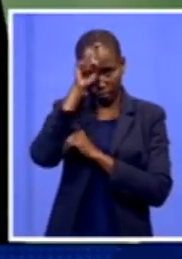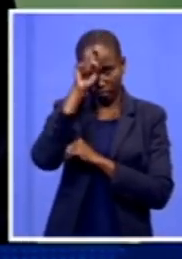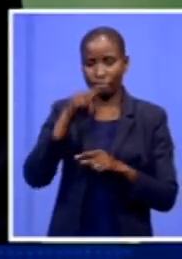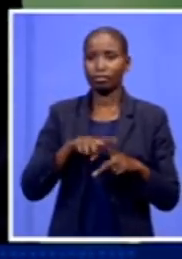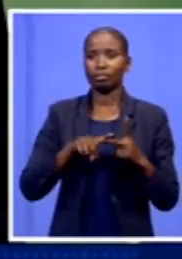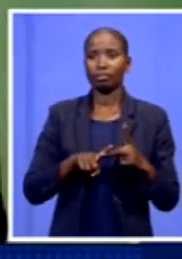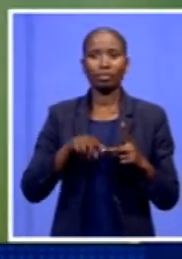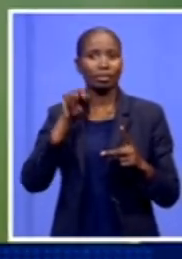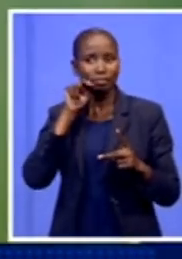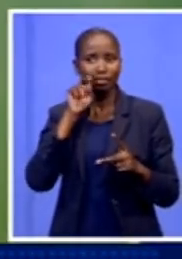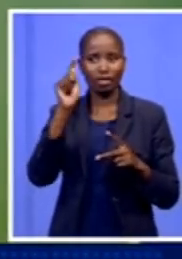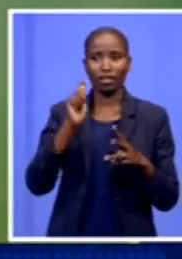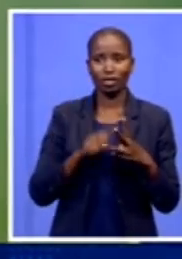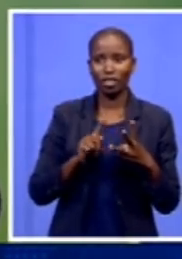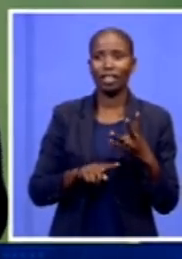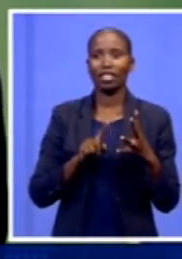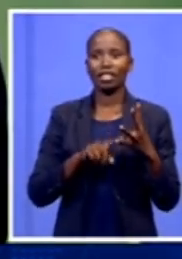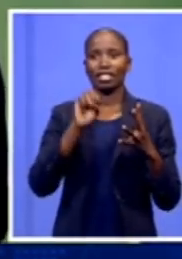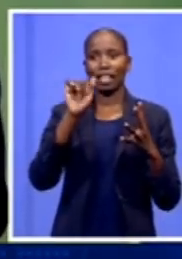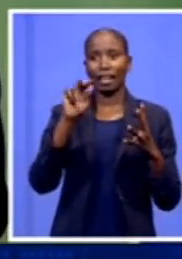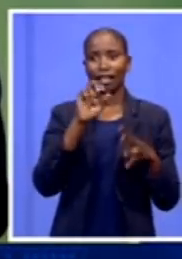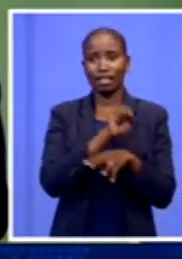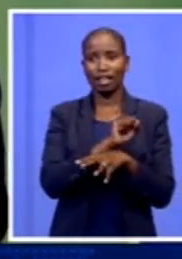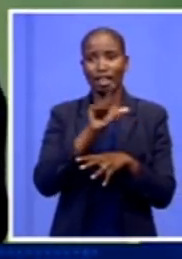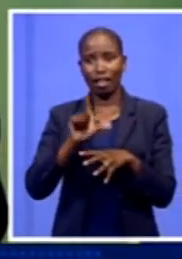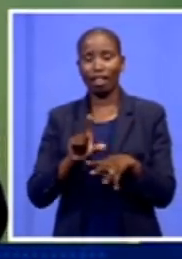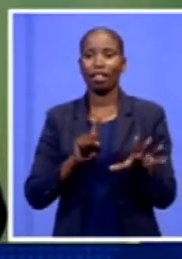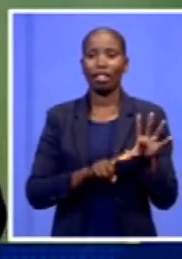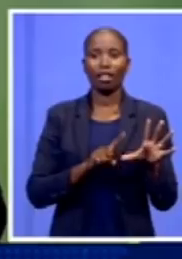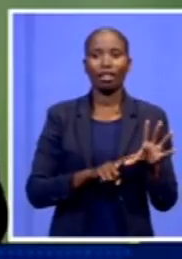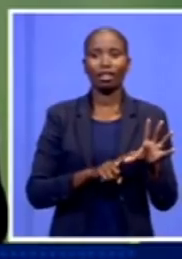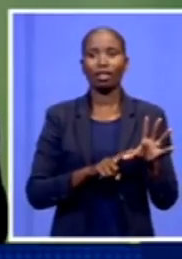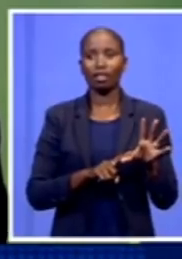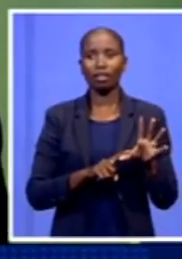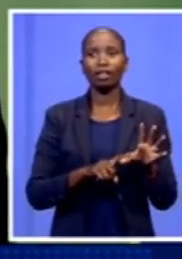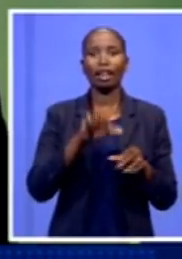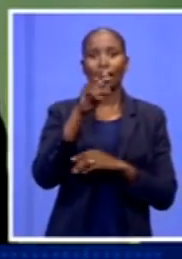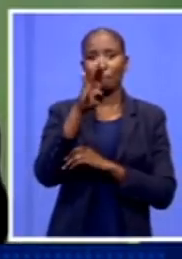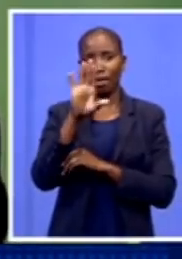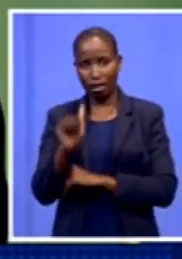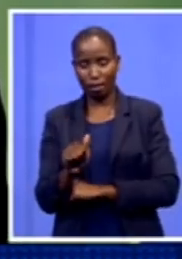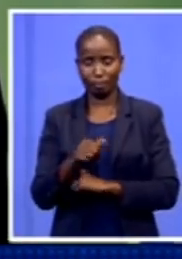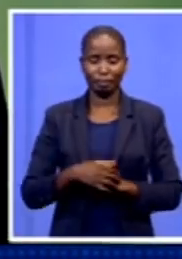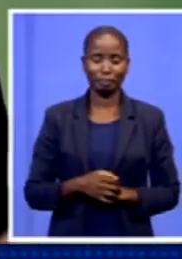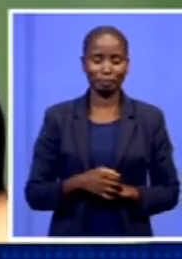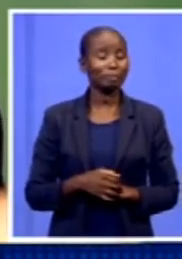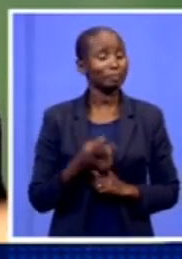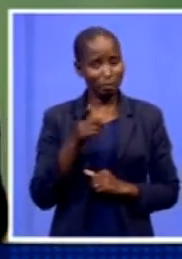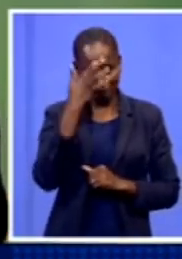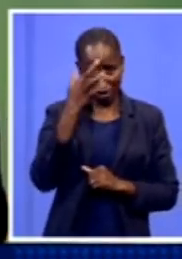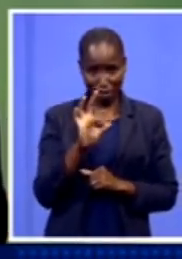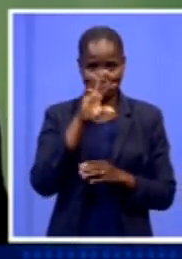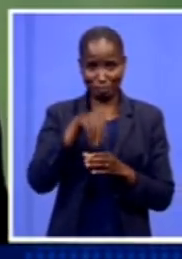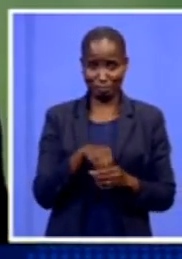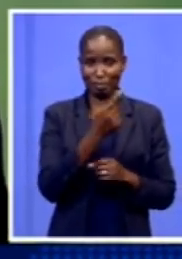and Tunisia. WHO will work with the companies and the government in each country to develop a